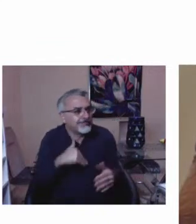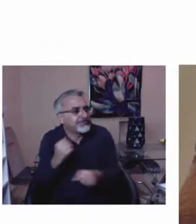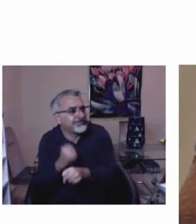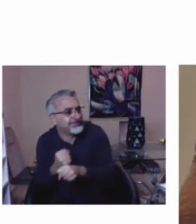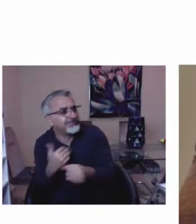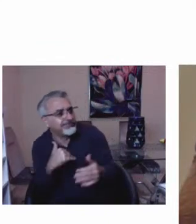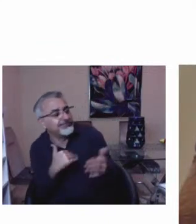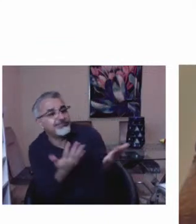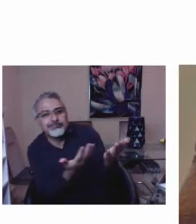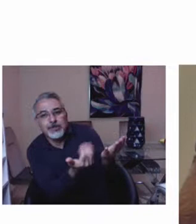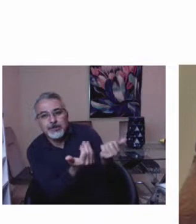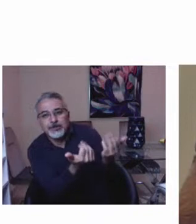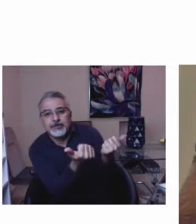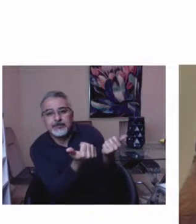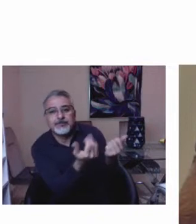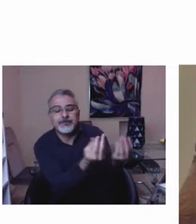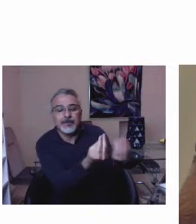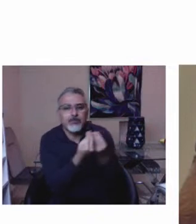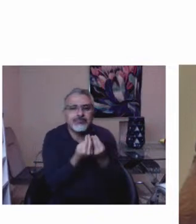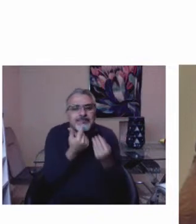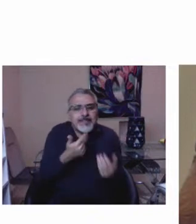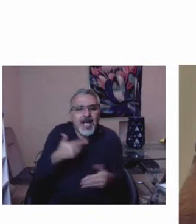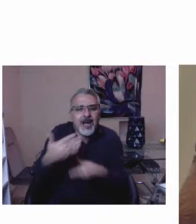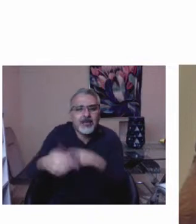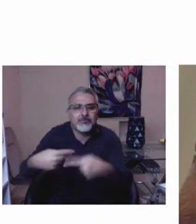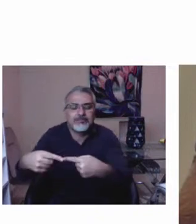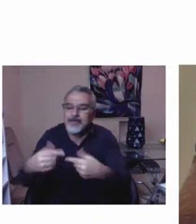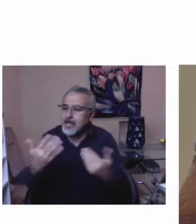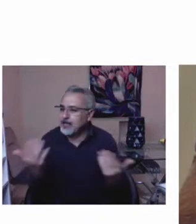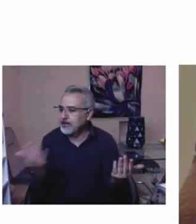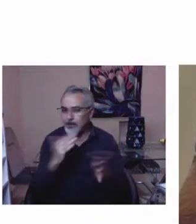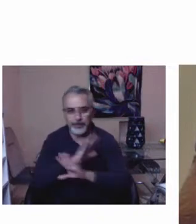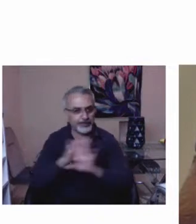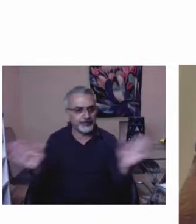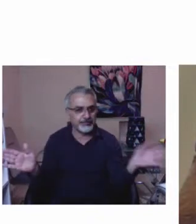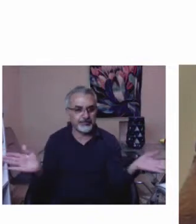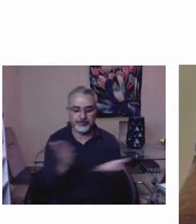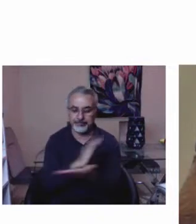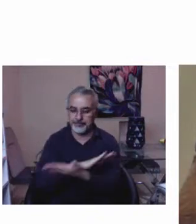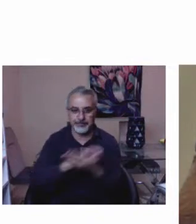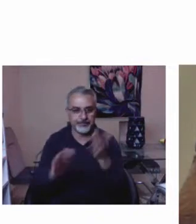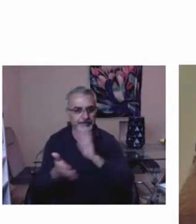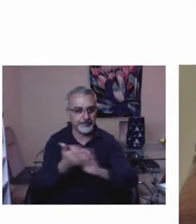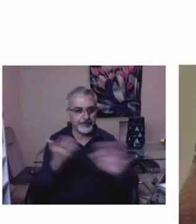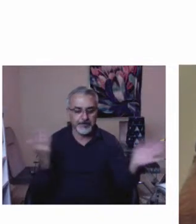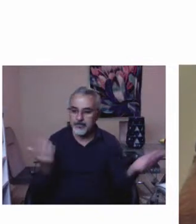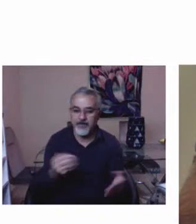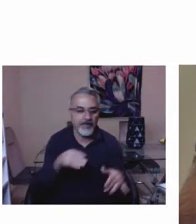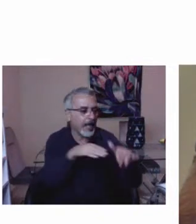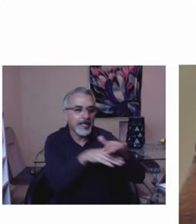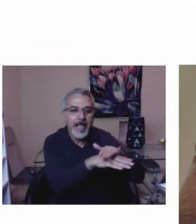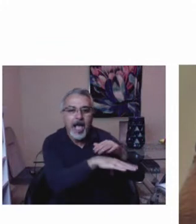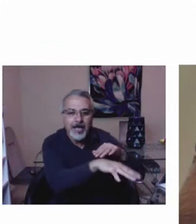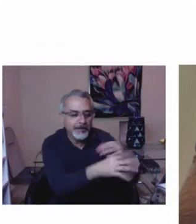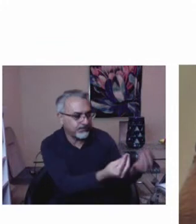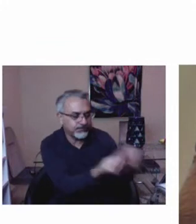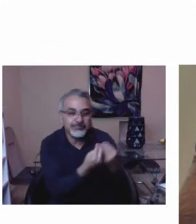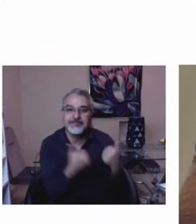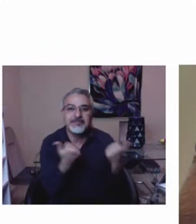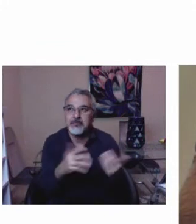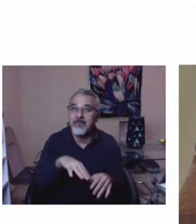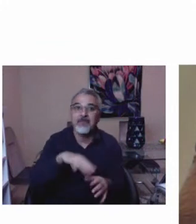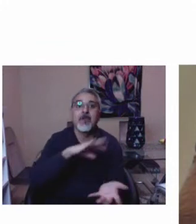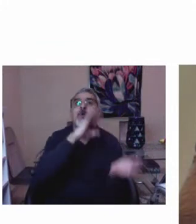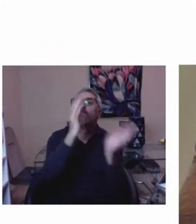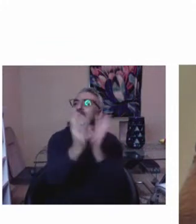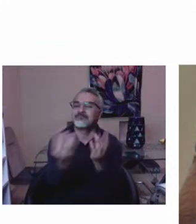organizations at the local and domestic level. The Peace Building Fund is currently the largest dedicated